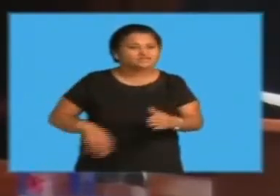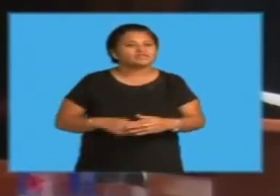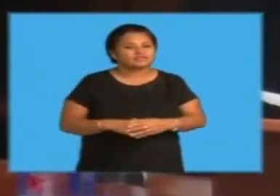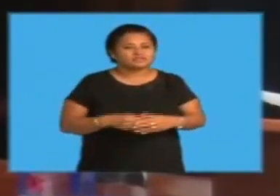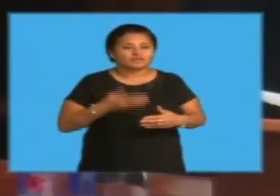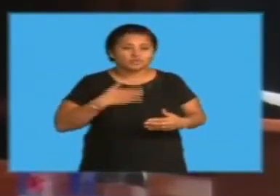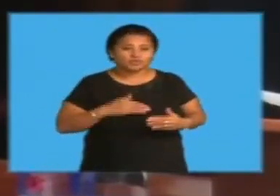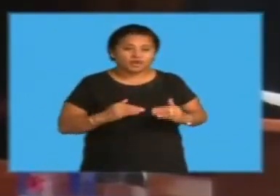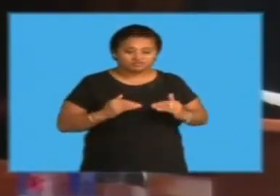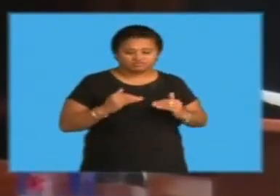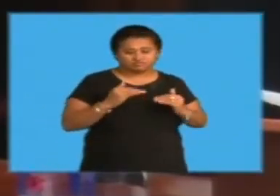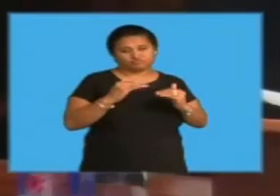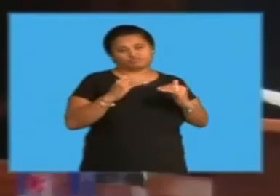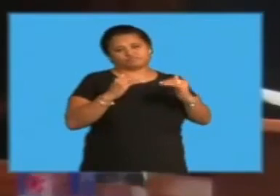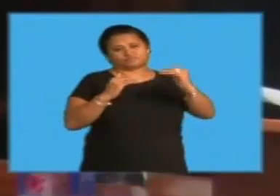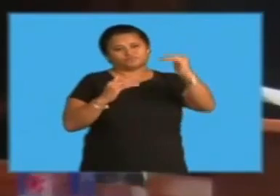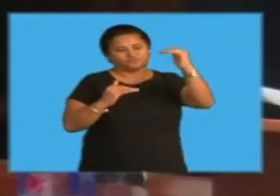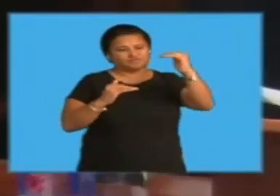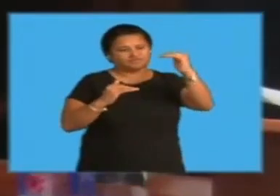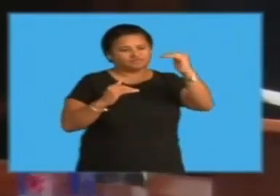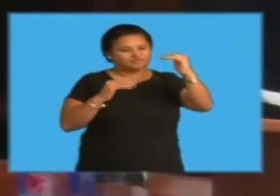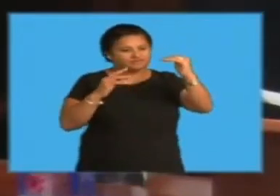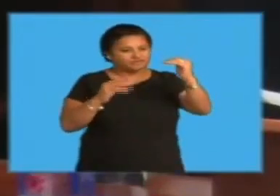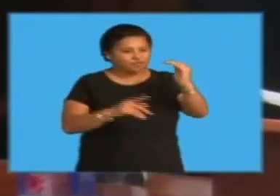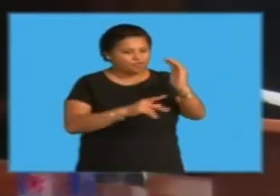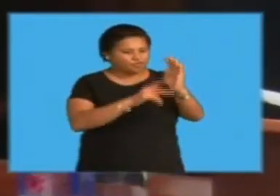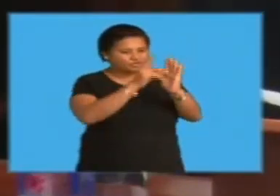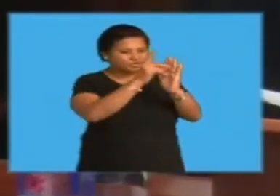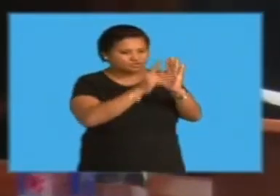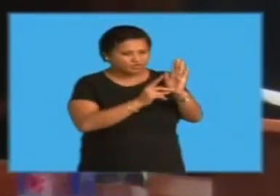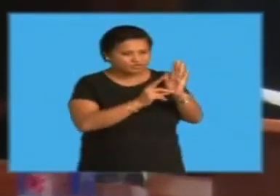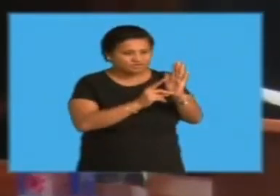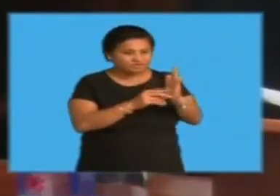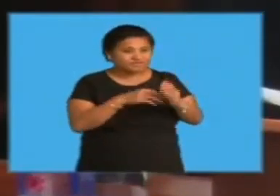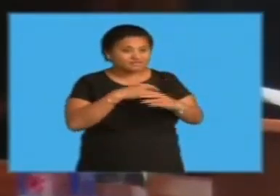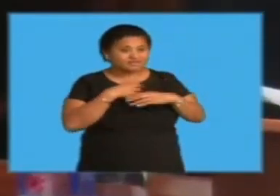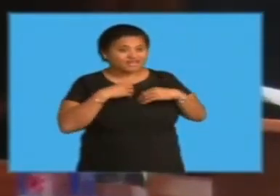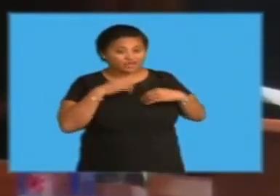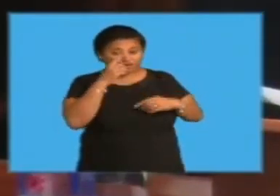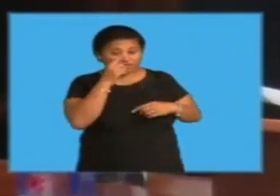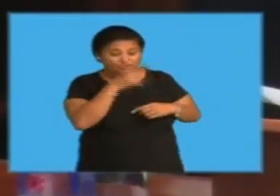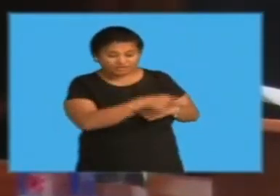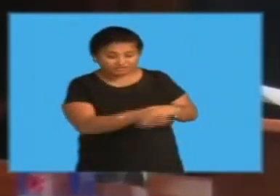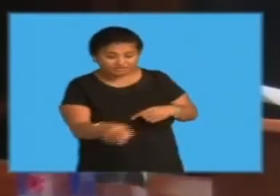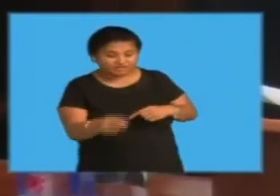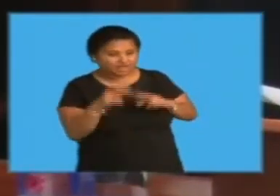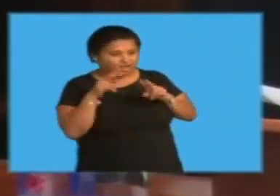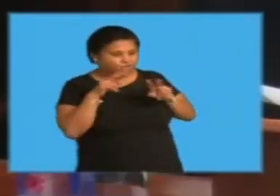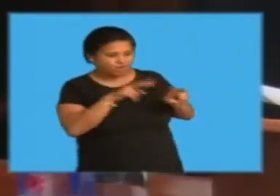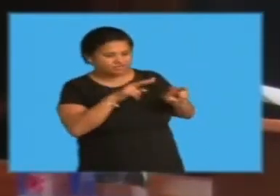and for democracy. Our people are watching. Our investors are watching.